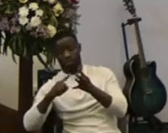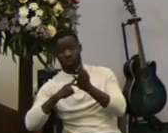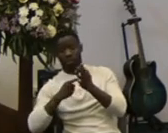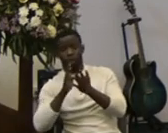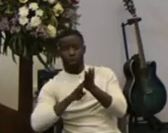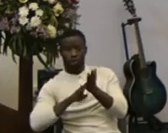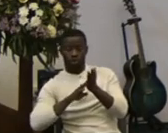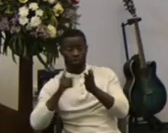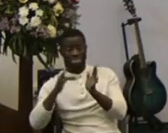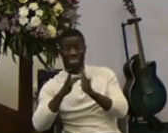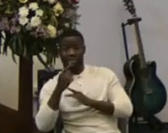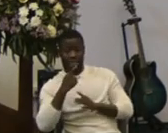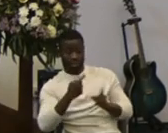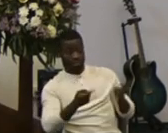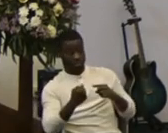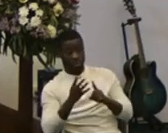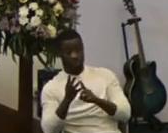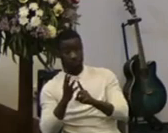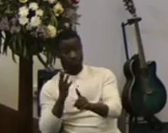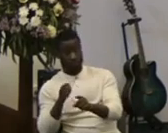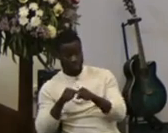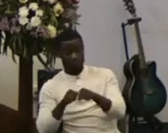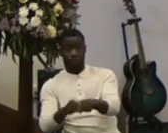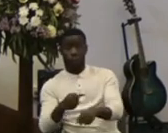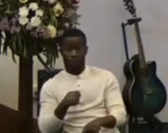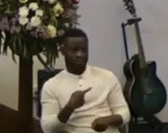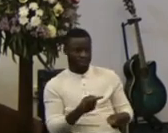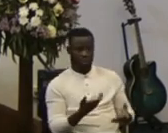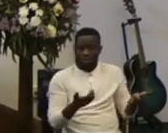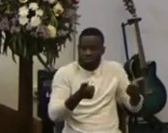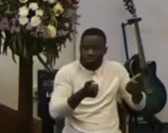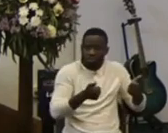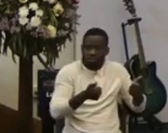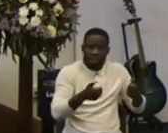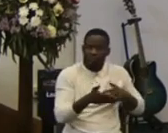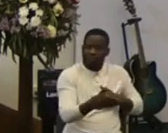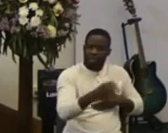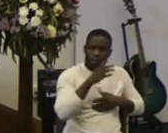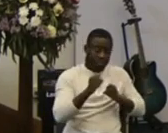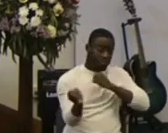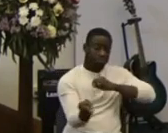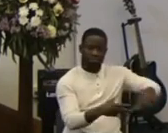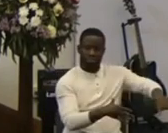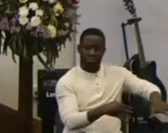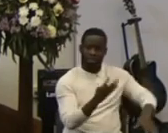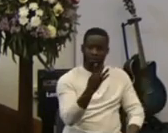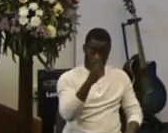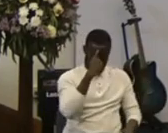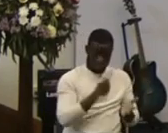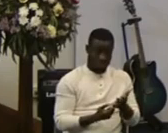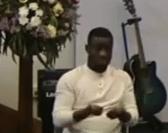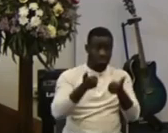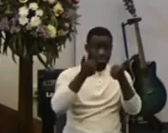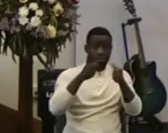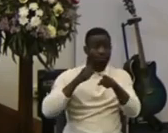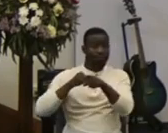me. And immediately they leave their nets and they follow Jesus. What was it that